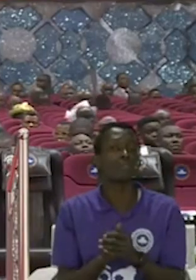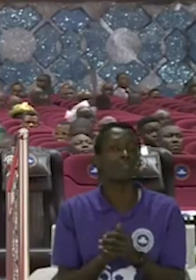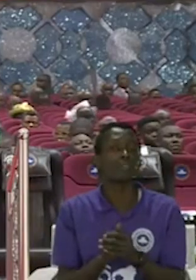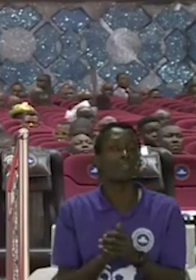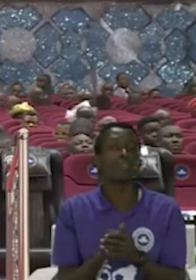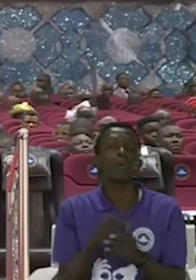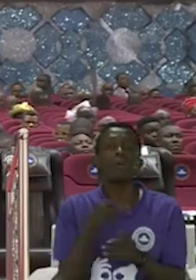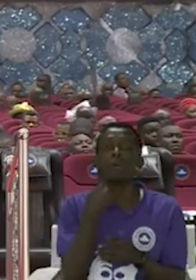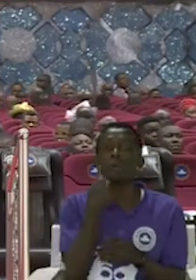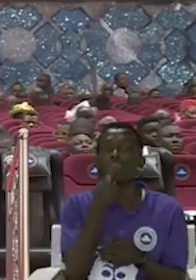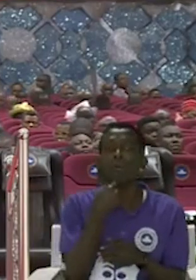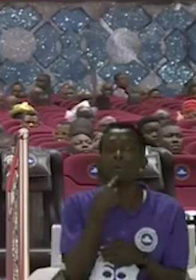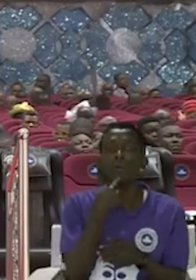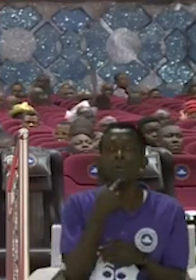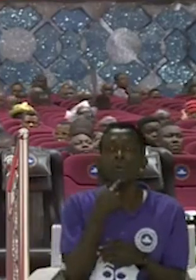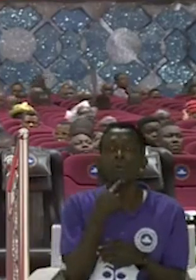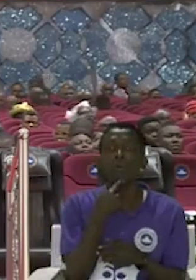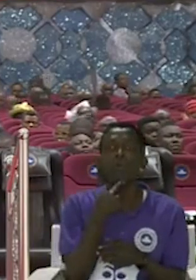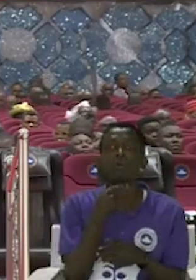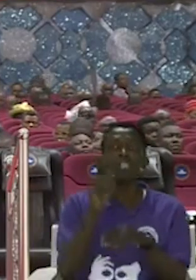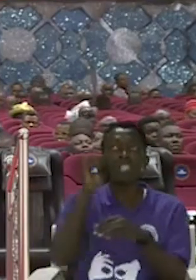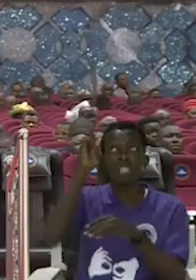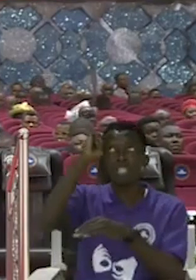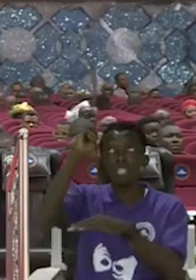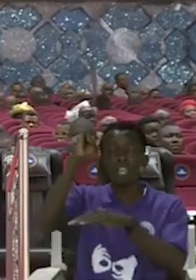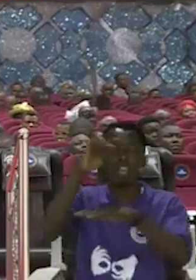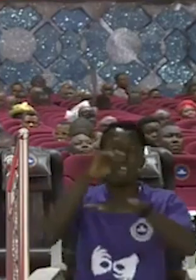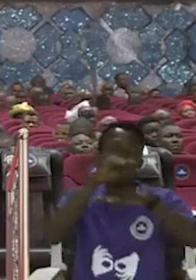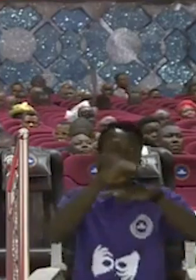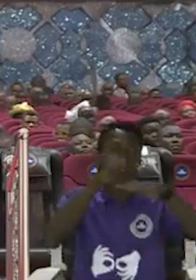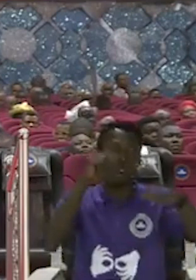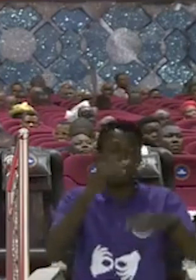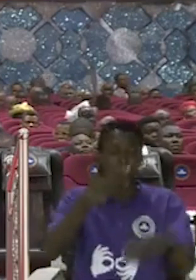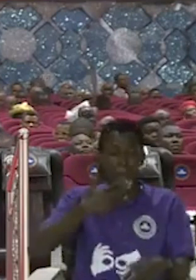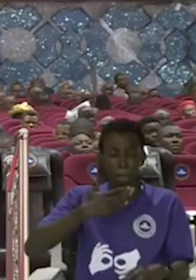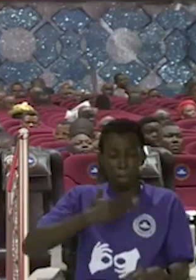who he calls my people,